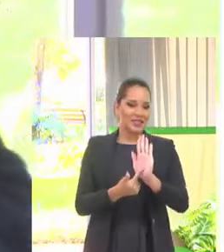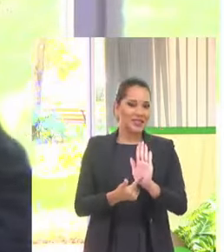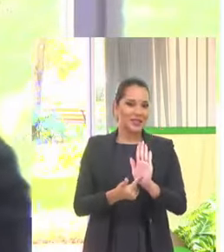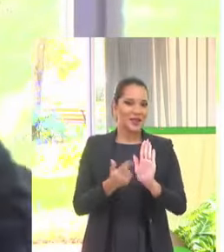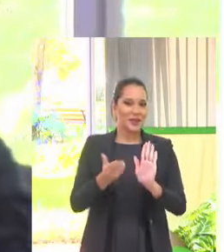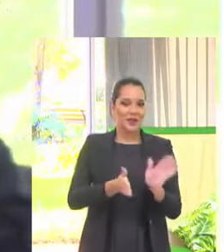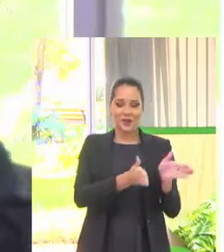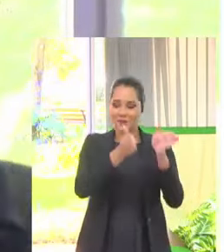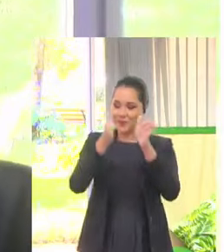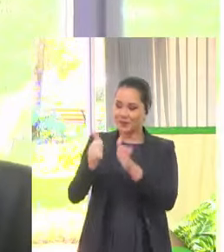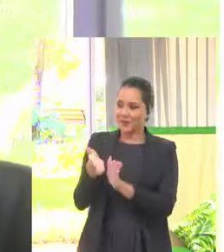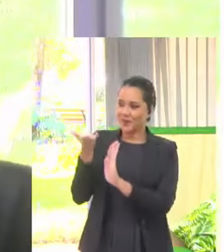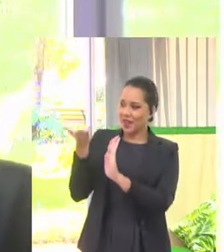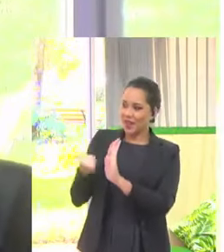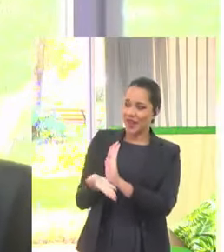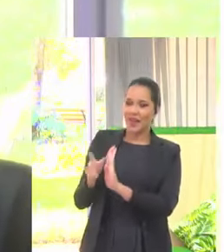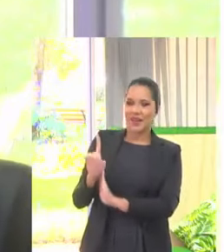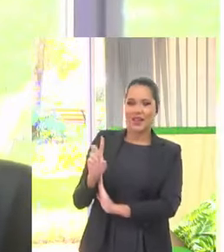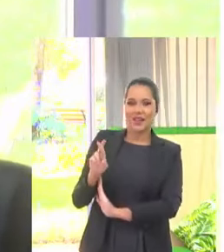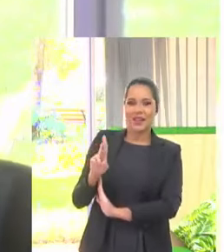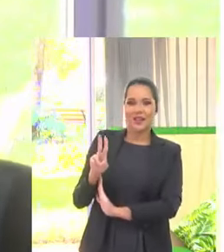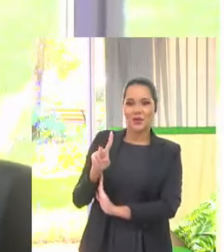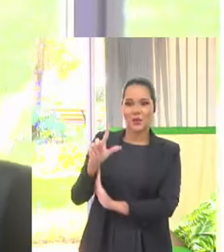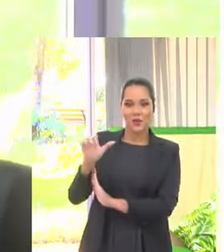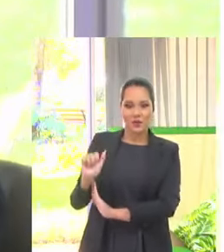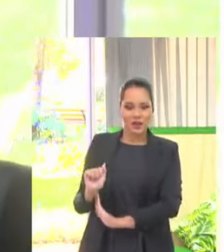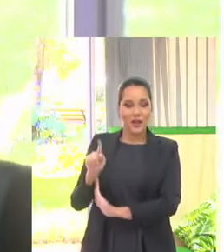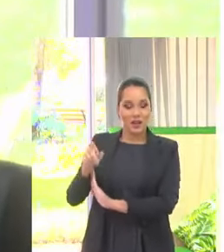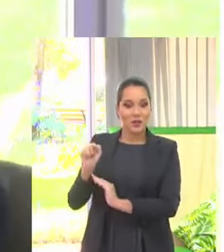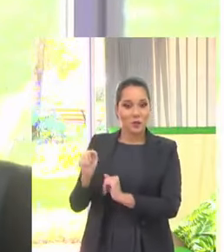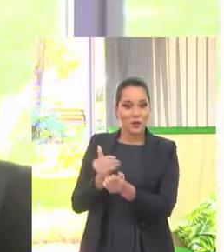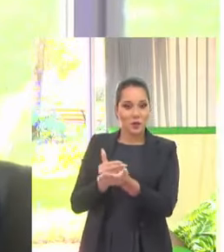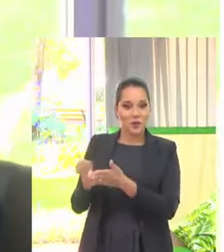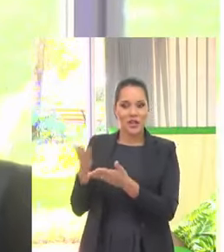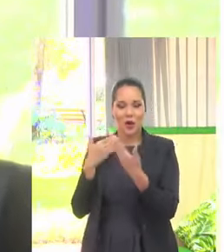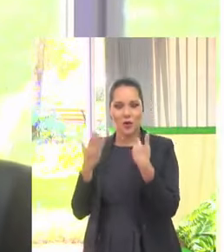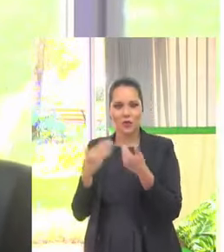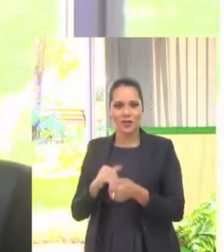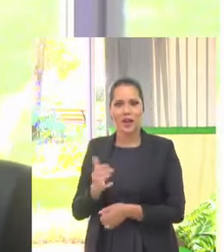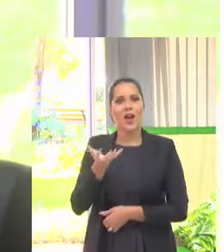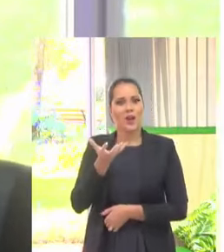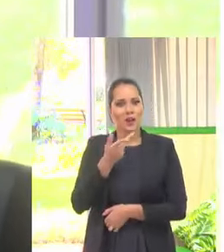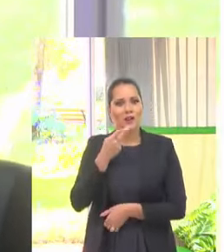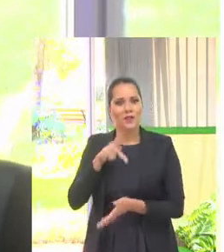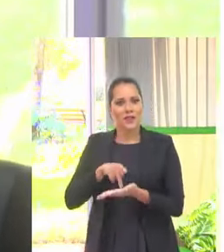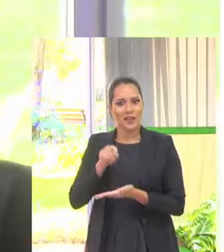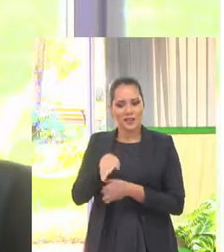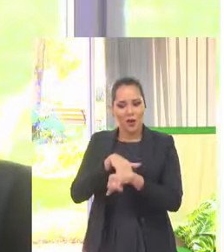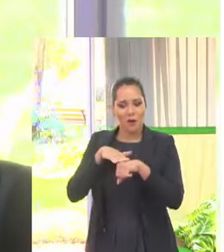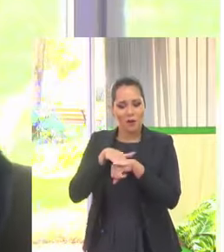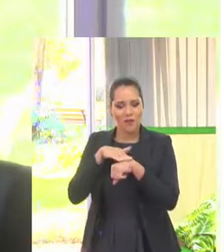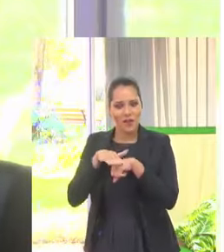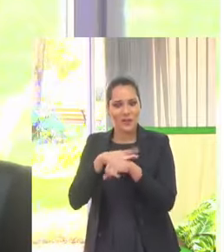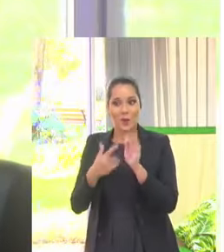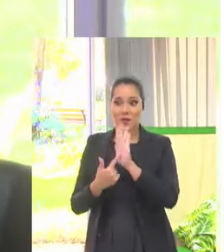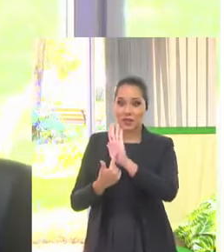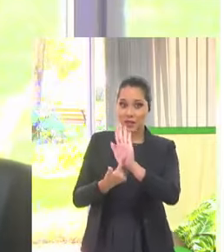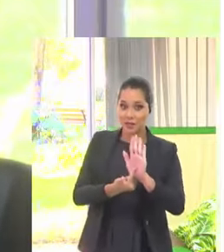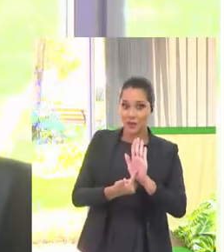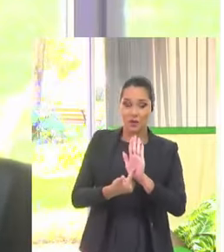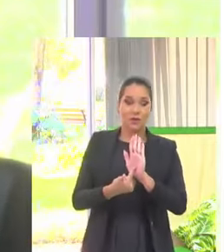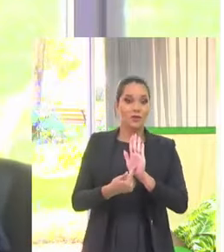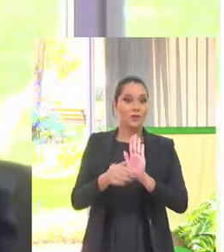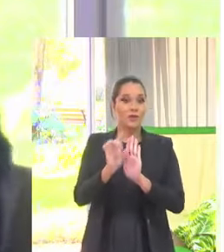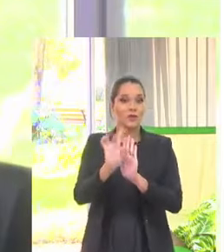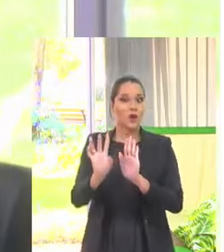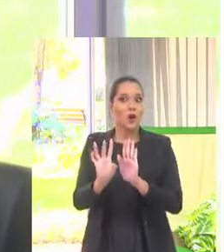mic to Dhruva, and we can have a conversation. And I wanted to make a conversation. So the presentation is just for the